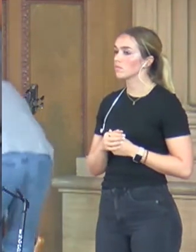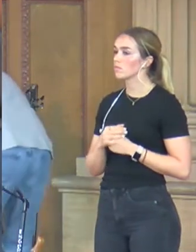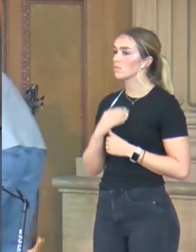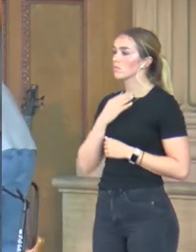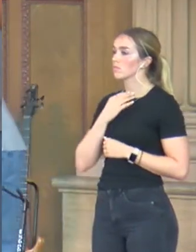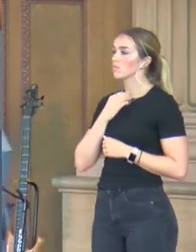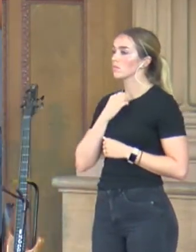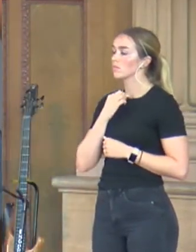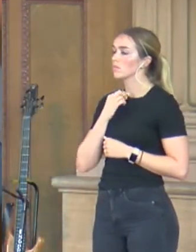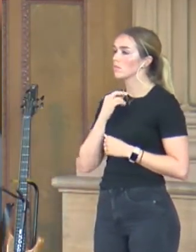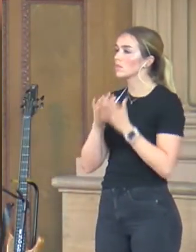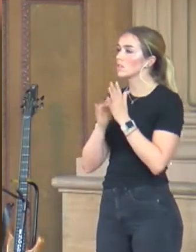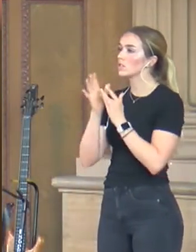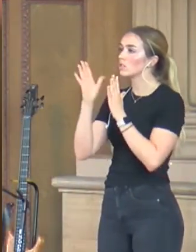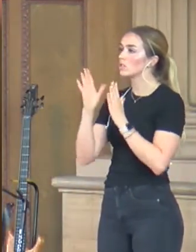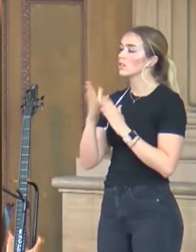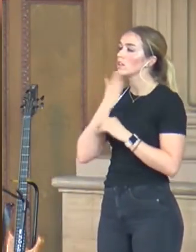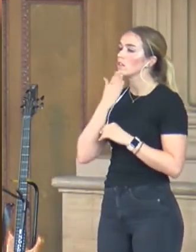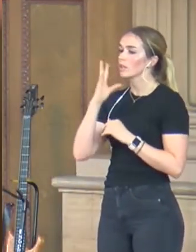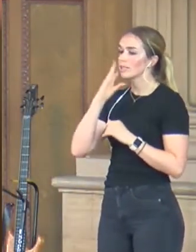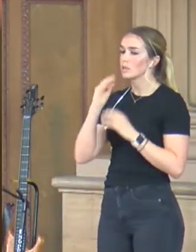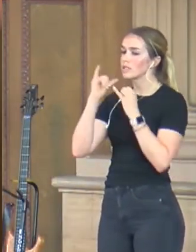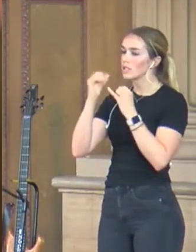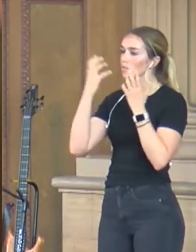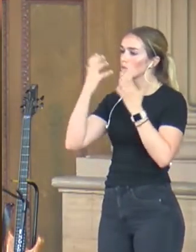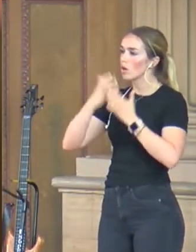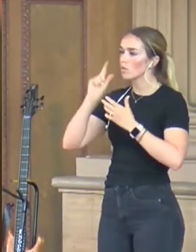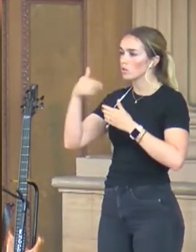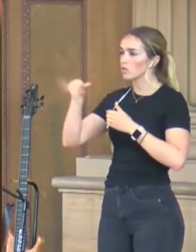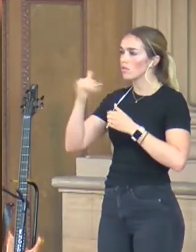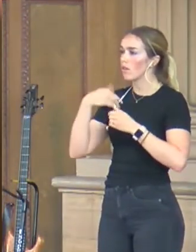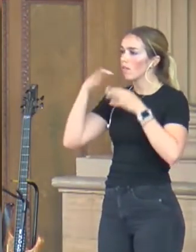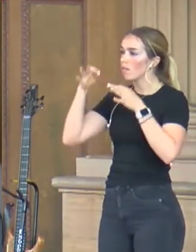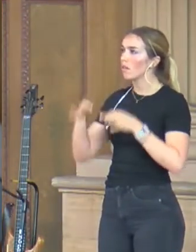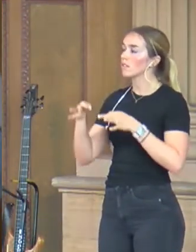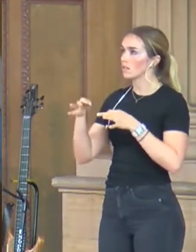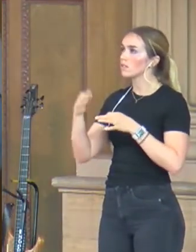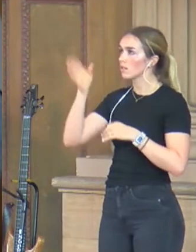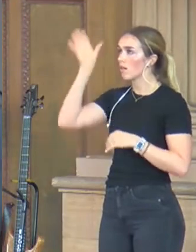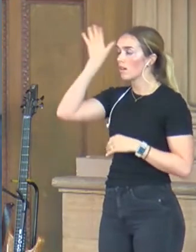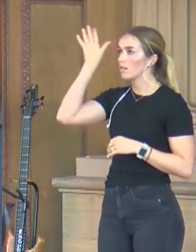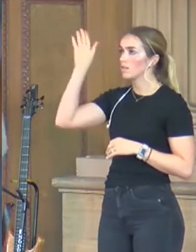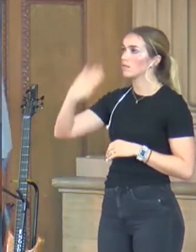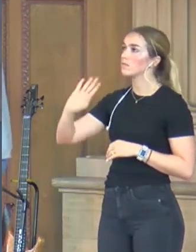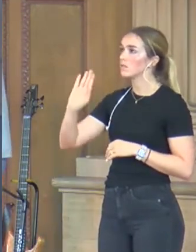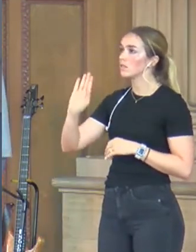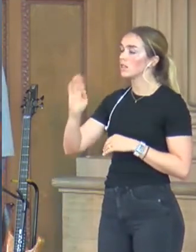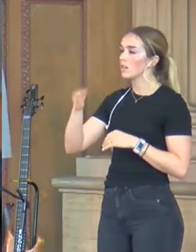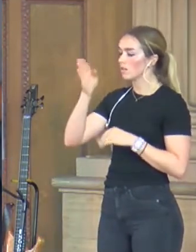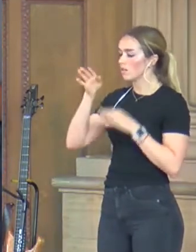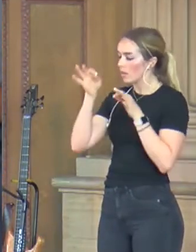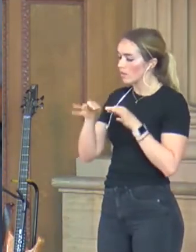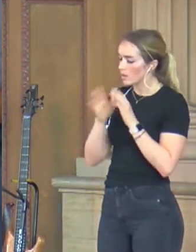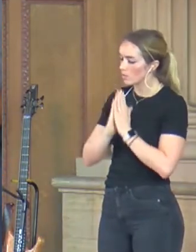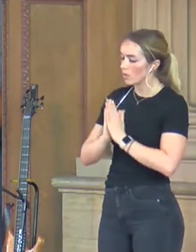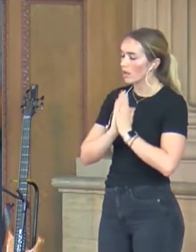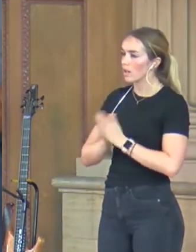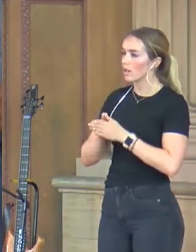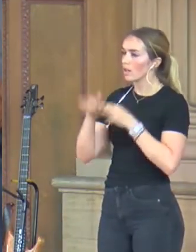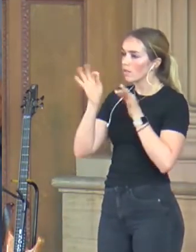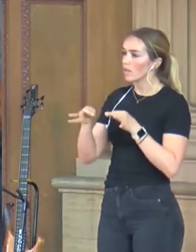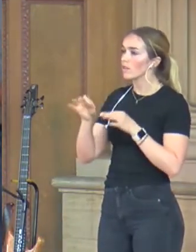And Jesus we thank you for experiencing this darkness and staying faithful. For faithfully praying faithfully